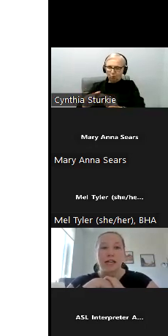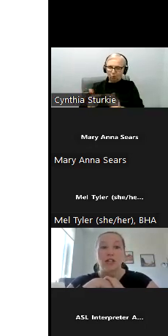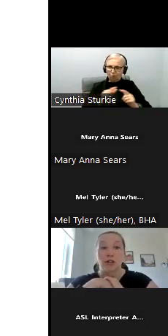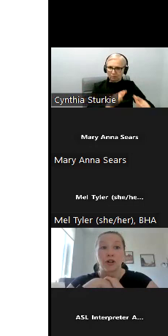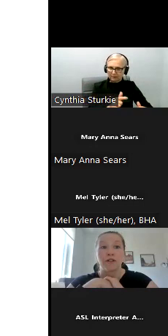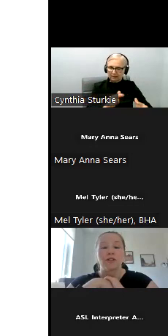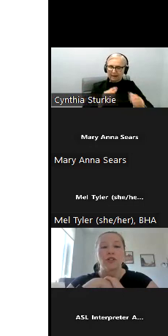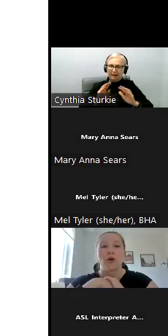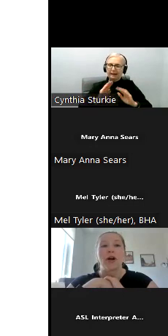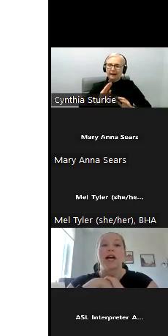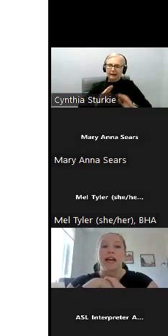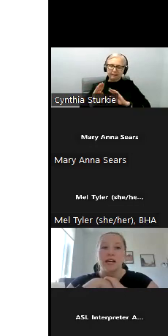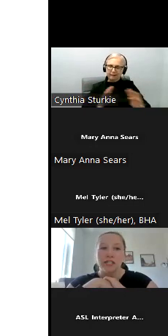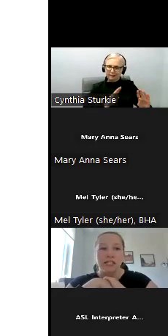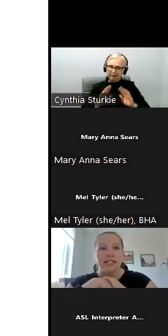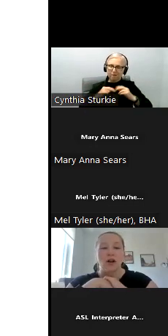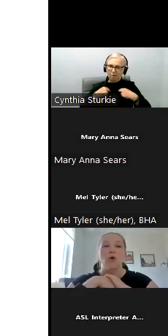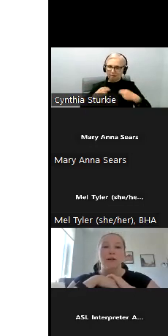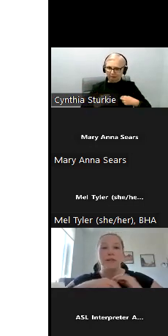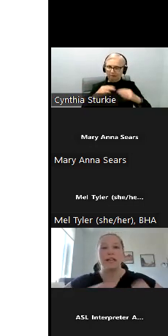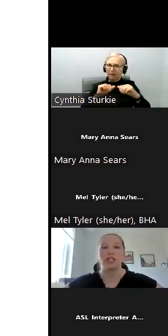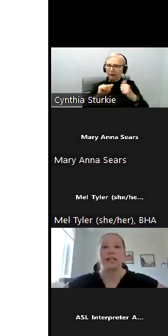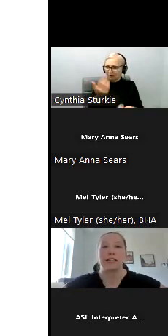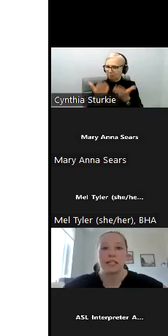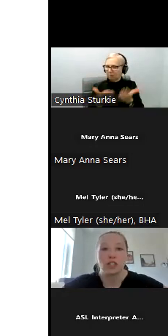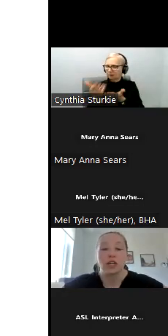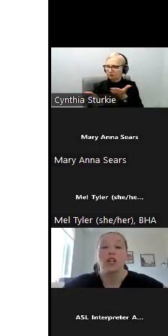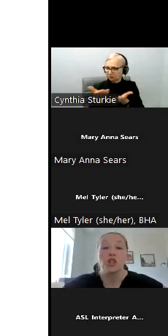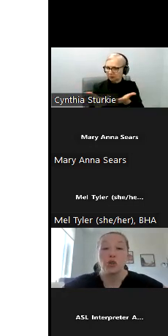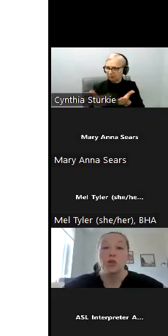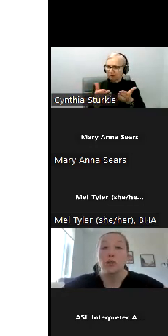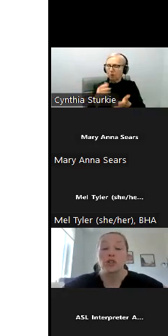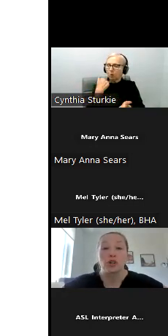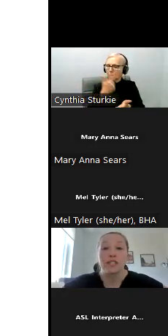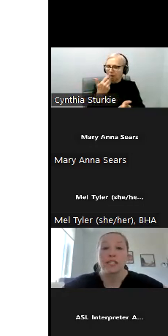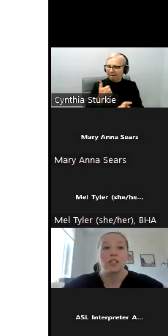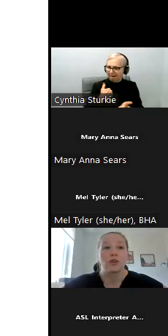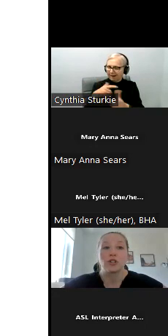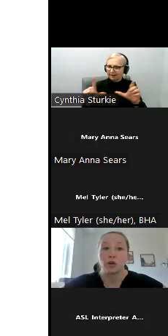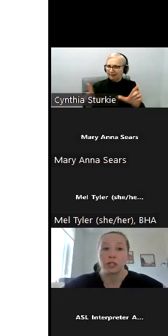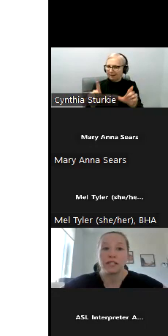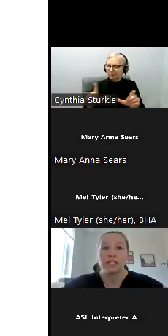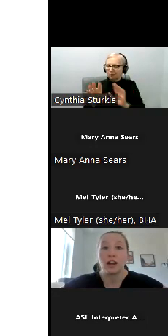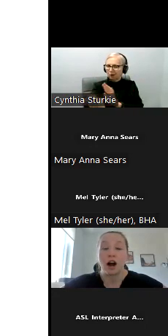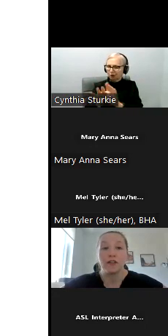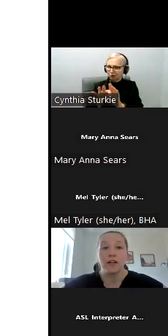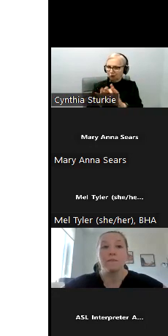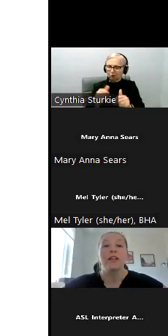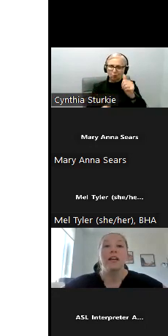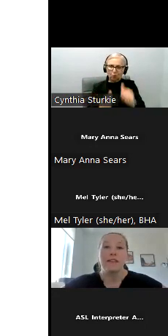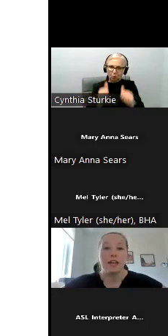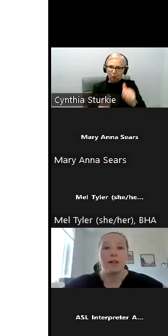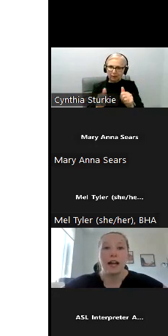entity might serve. So agencies that hold a BHE license choose which services or endorsements they